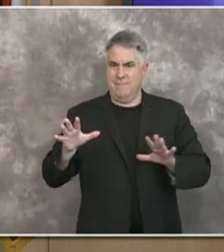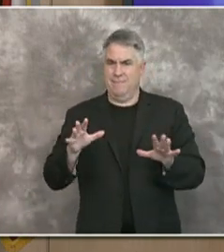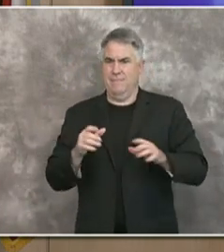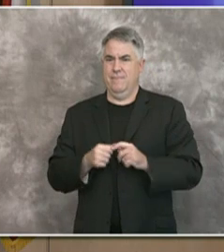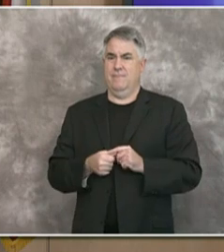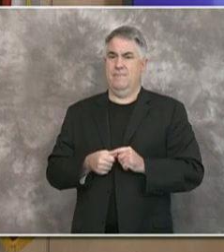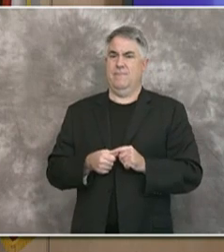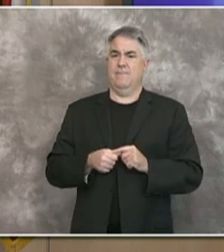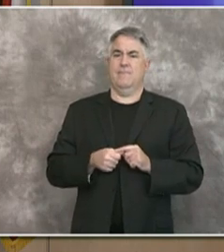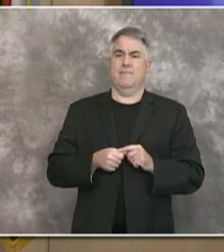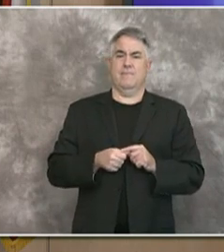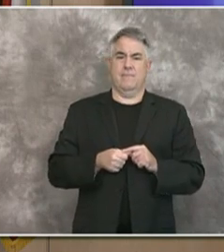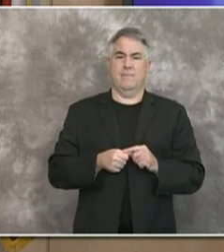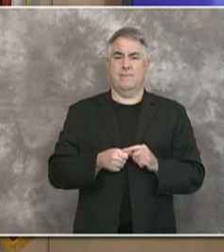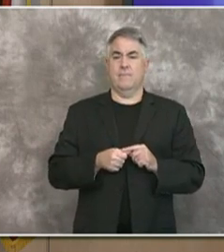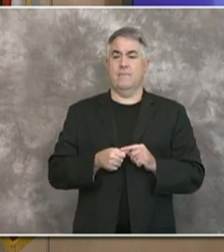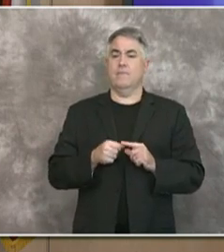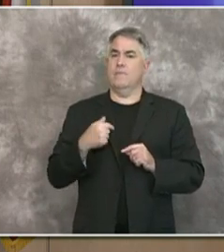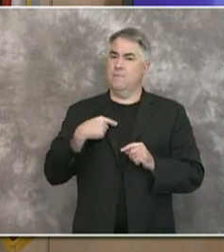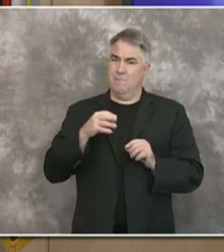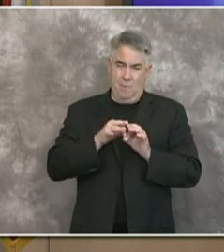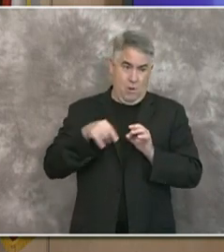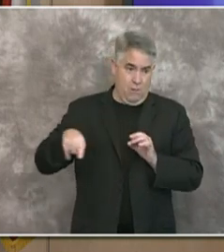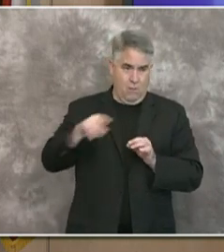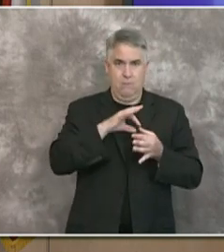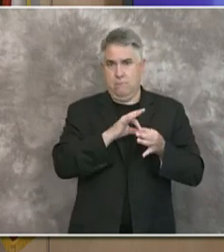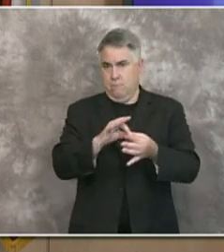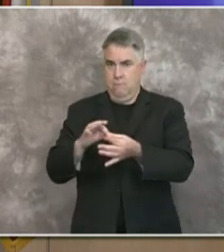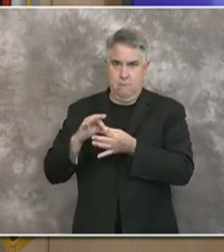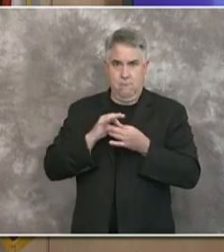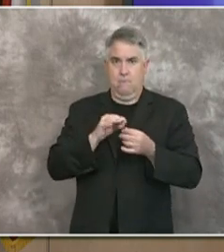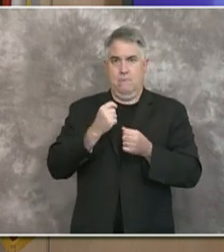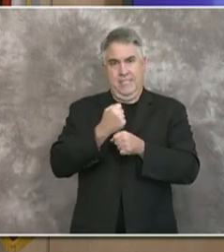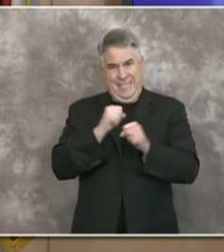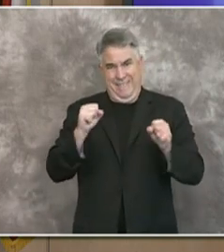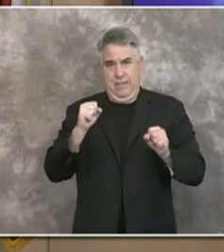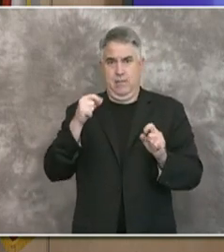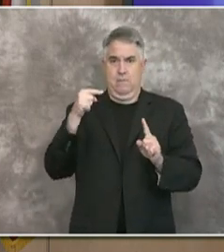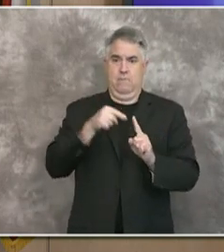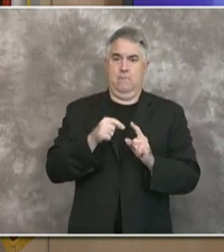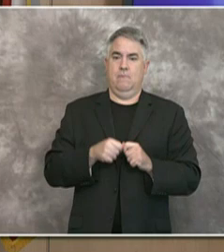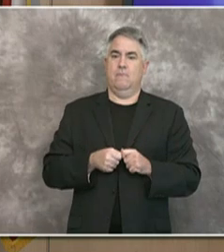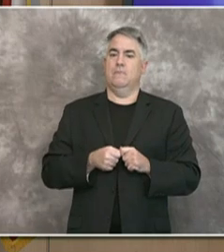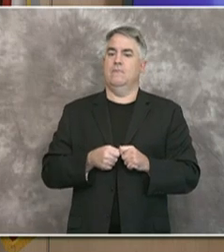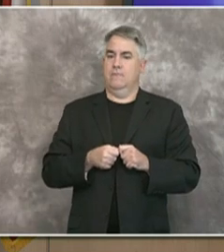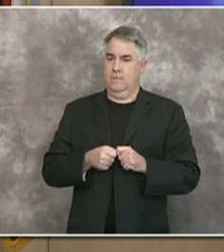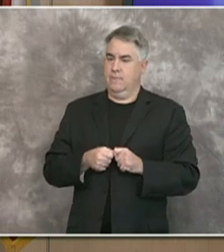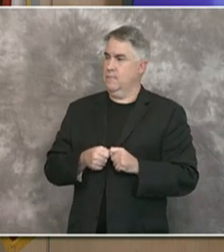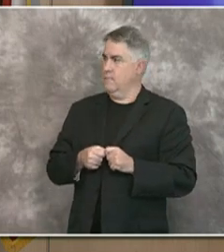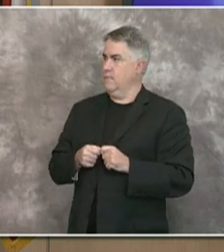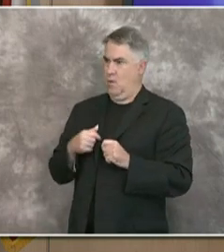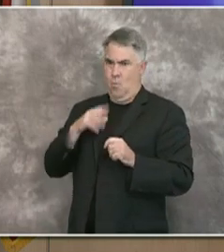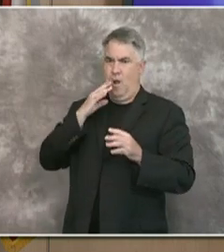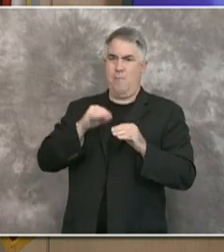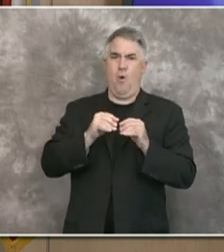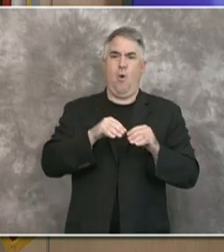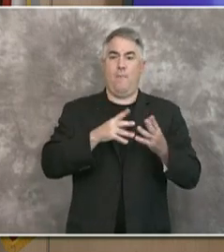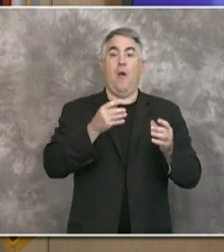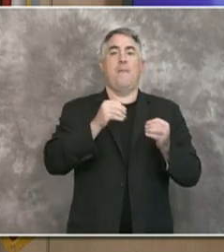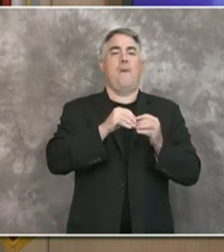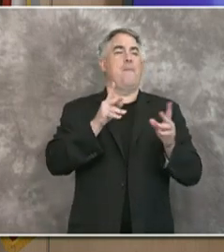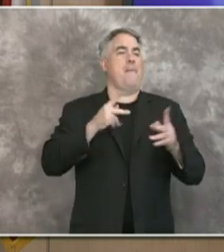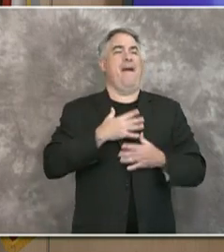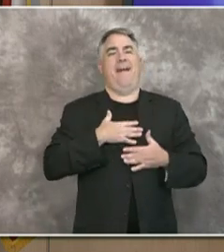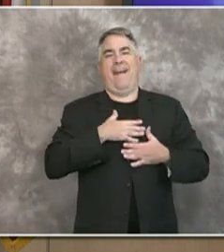want to continue to have widespread cooperation so that we can continue moving forward as we move into more folks being out and more folks being in